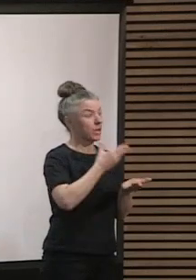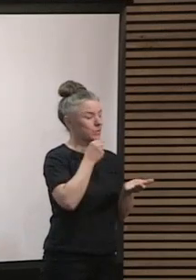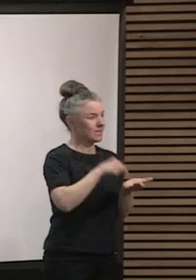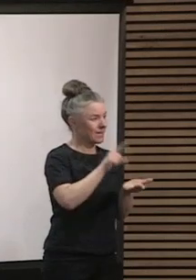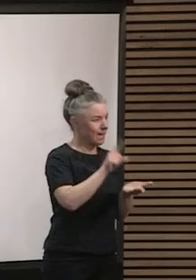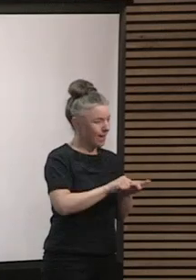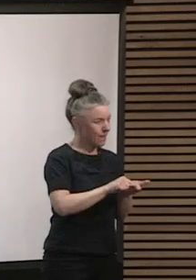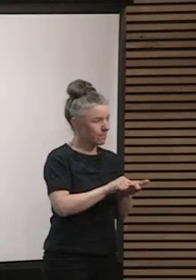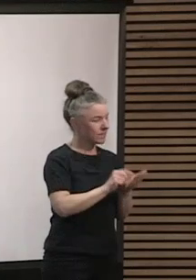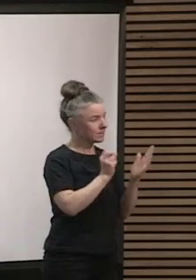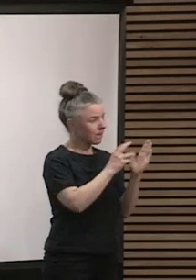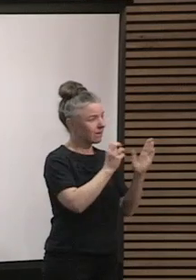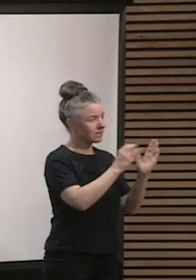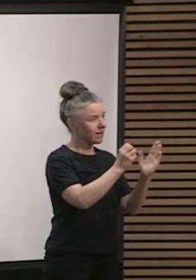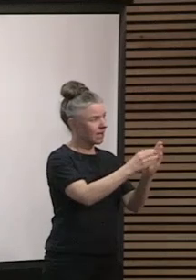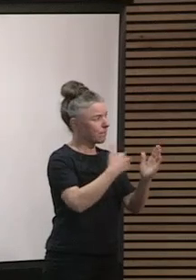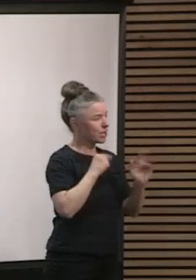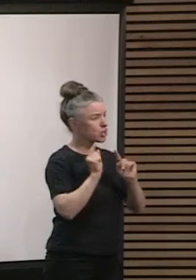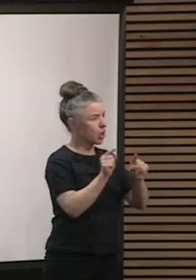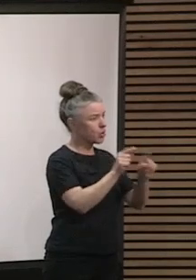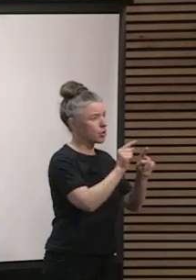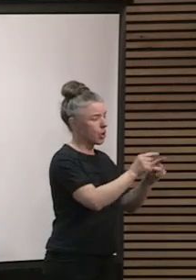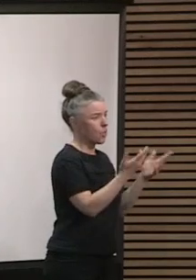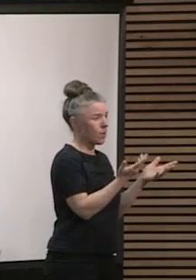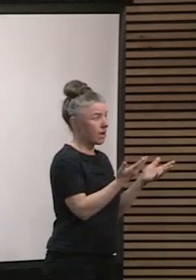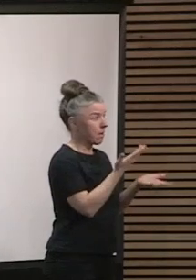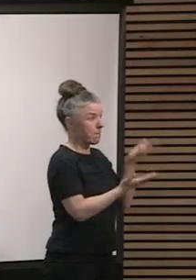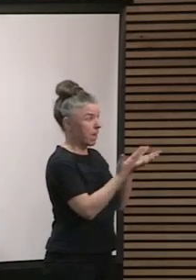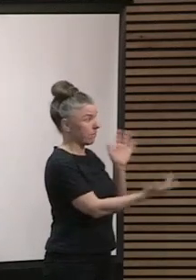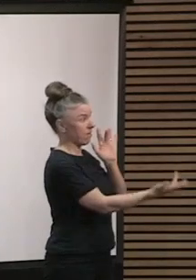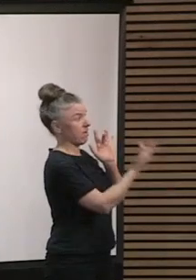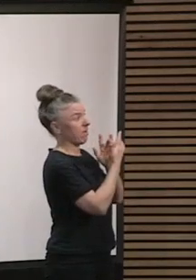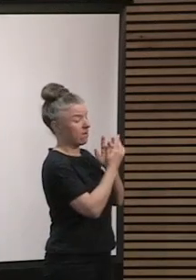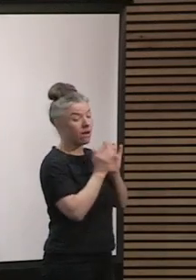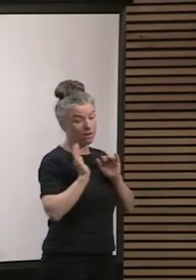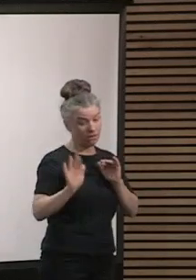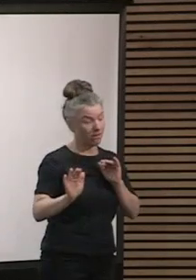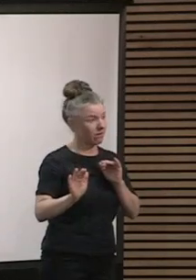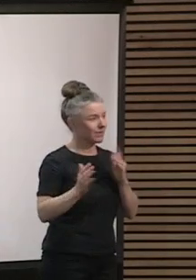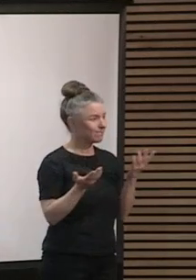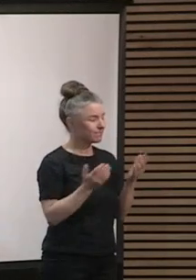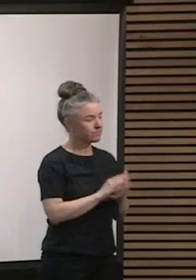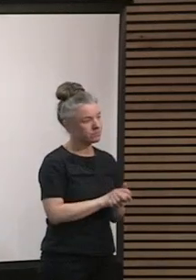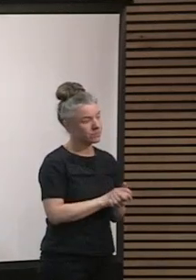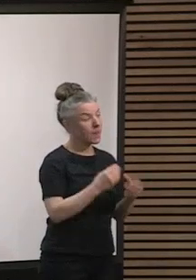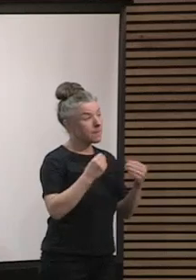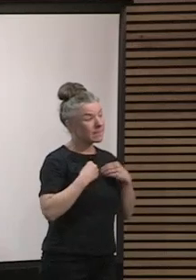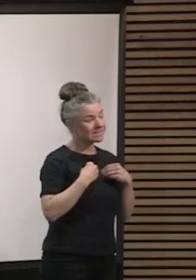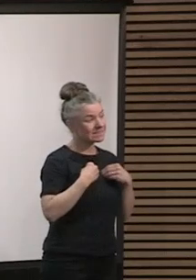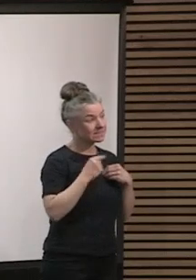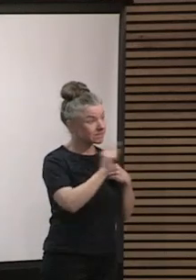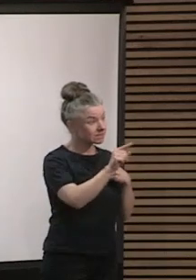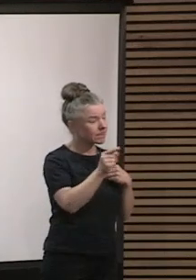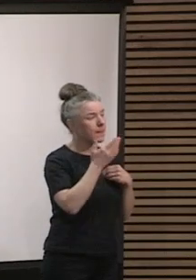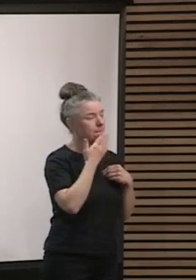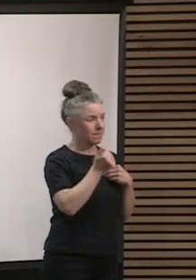movements for the last 14 days in case you are contacted by the contact tracers. Businesses, please put up your COVID